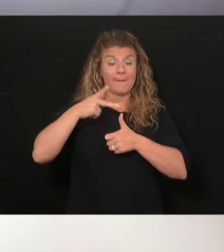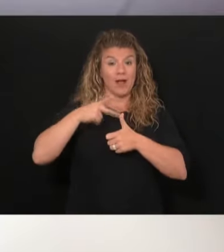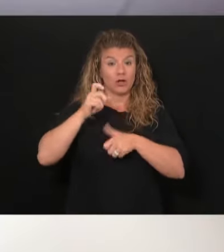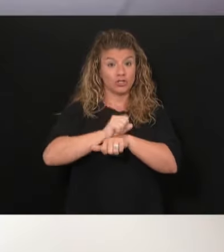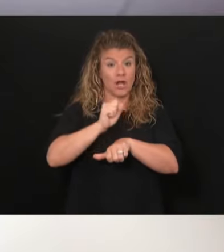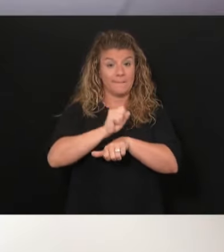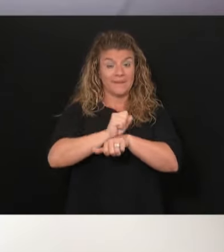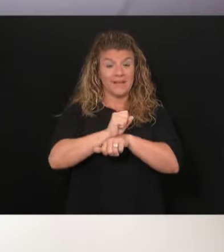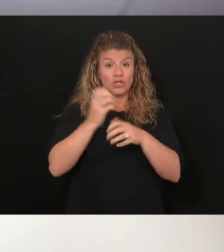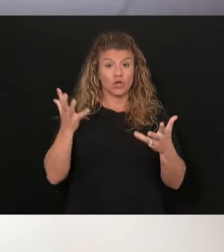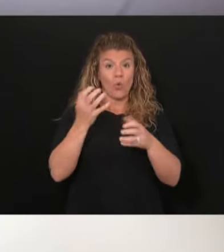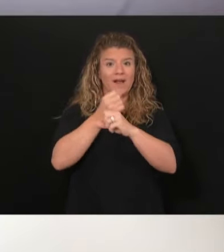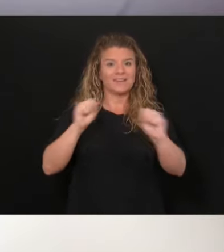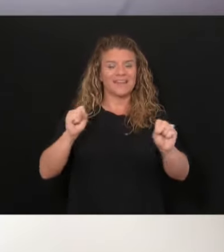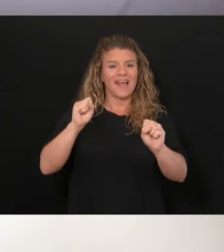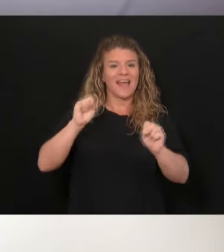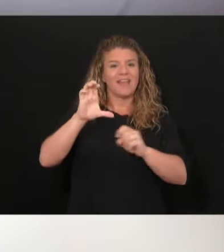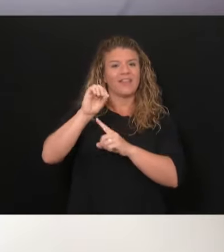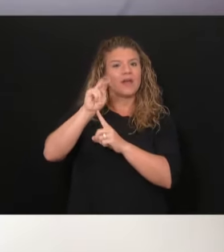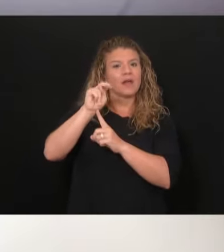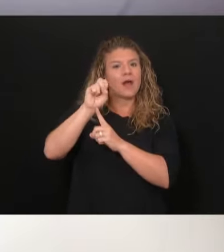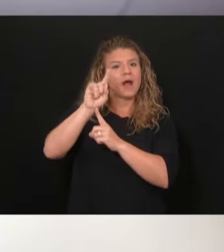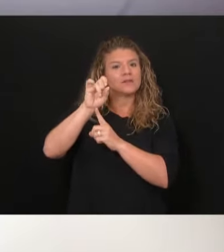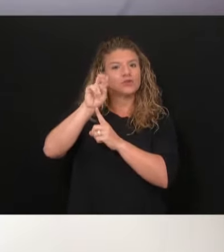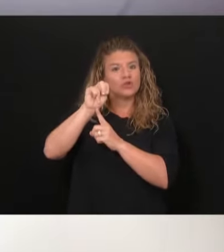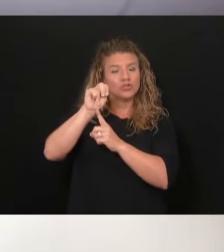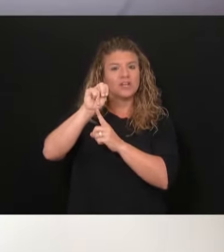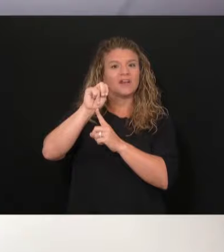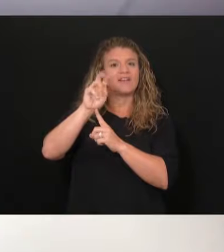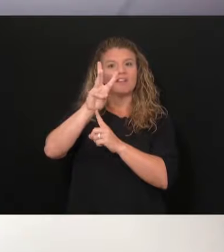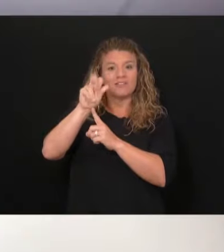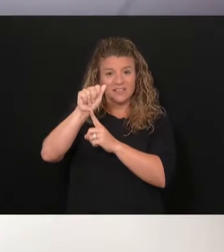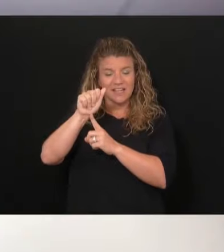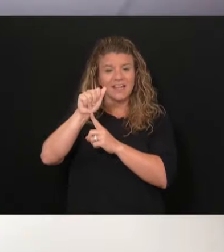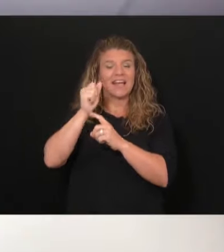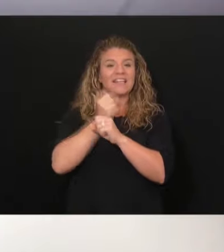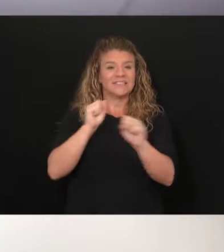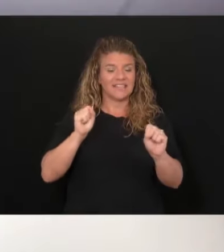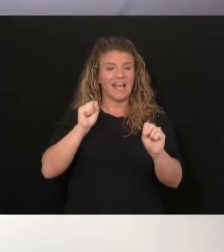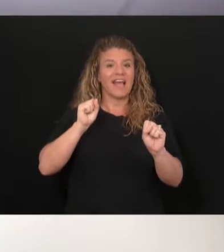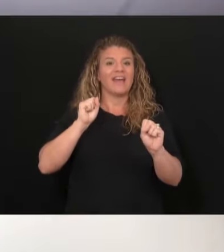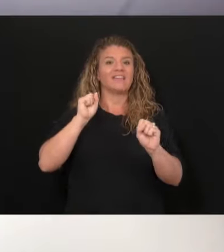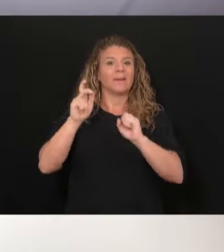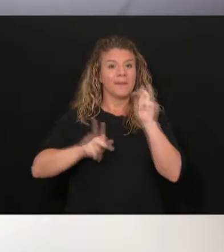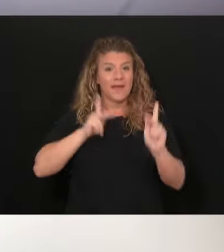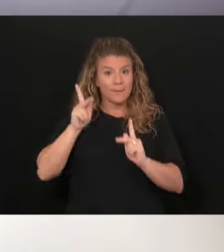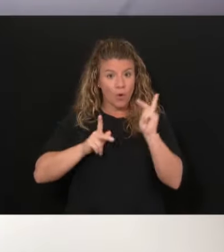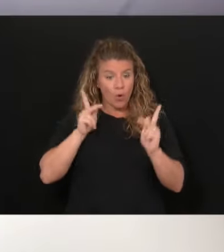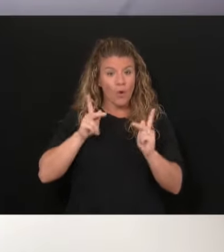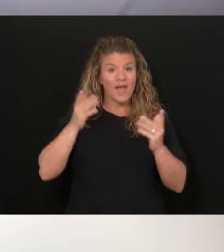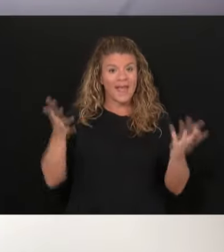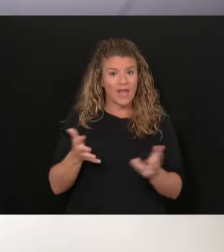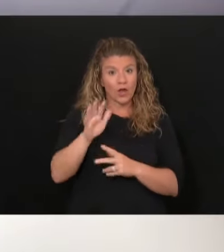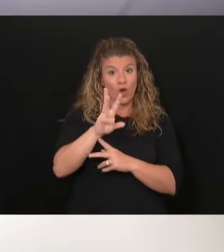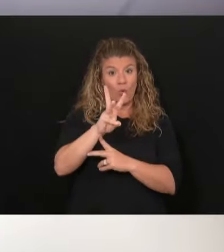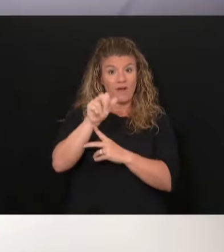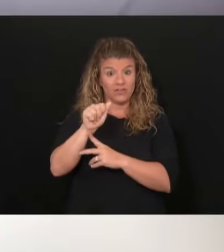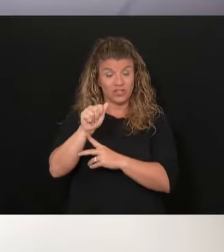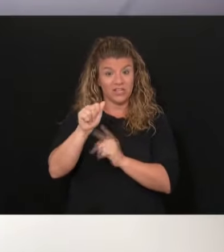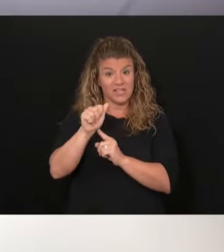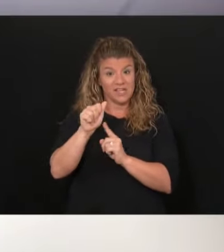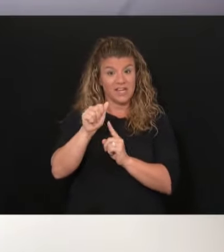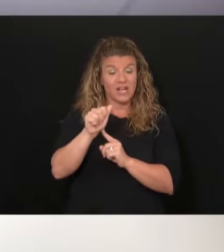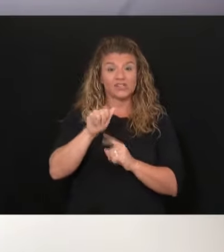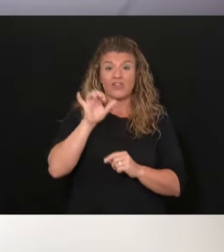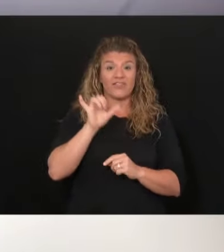defend the Constitution of the United States and the state of West Virginia and protect the citizens of the state of West Virginia, whether that's going and doing our